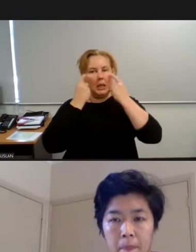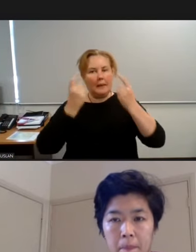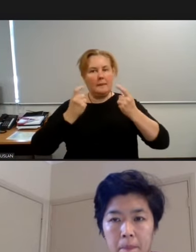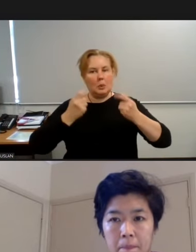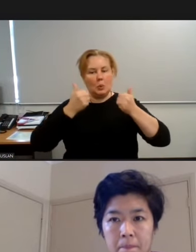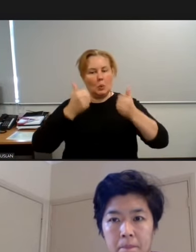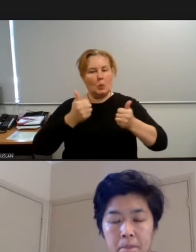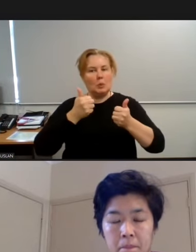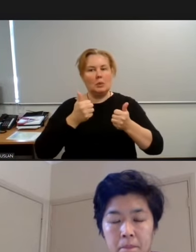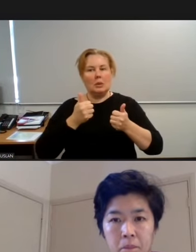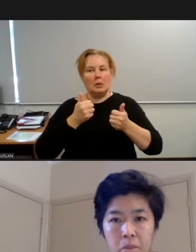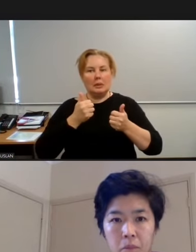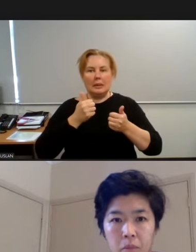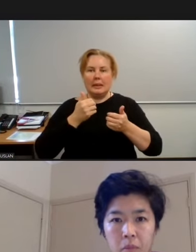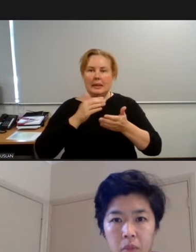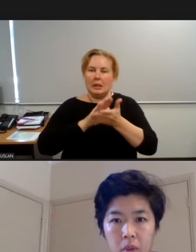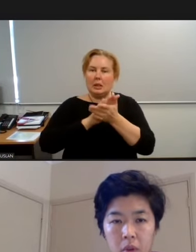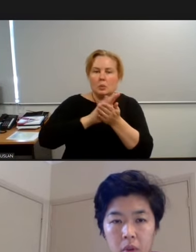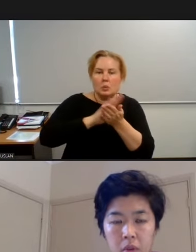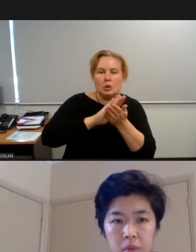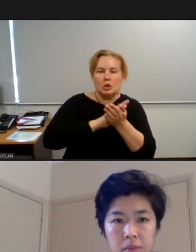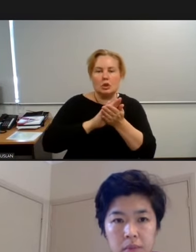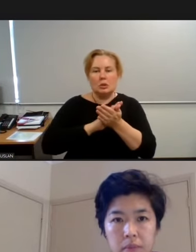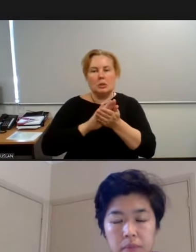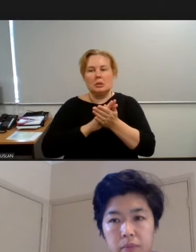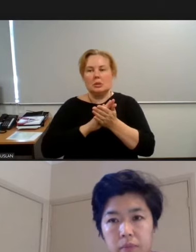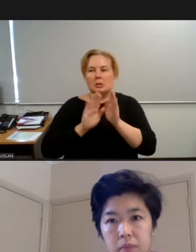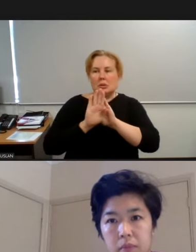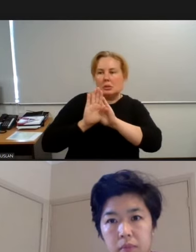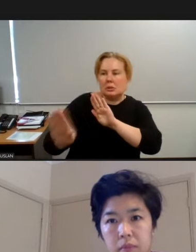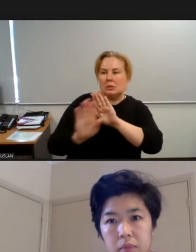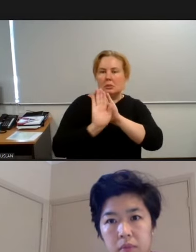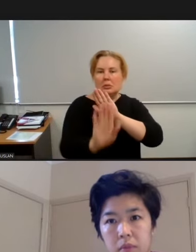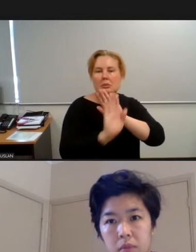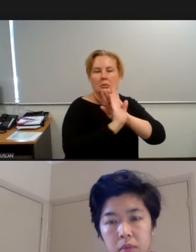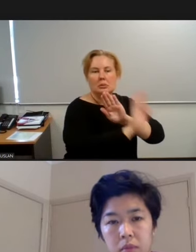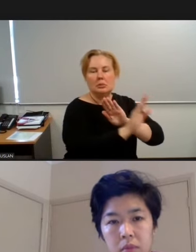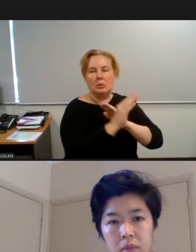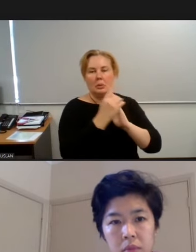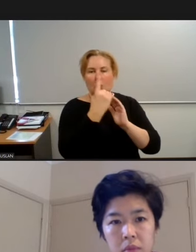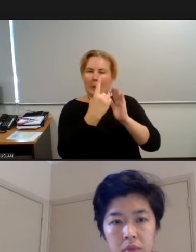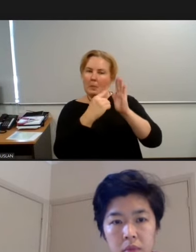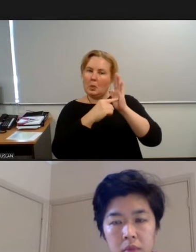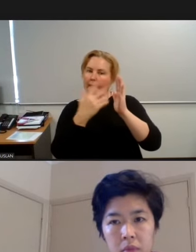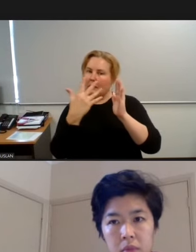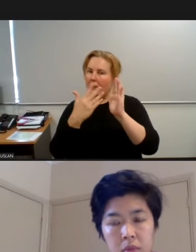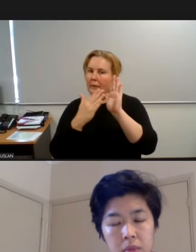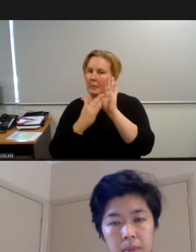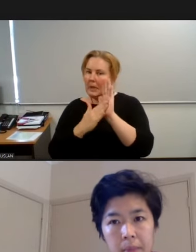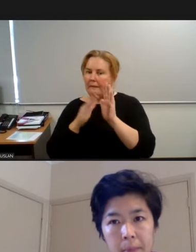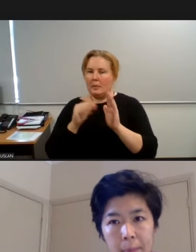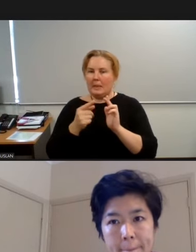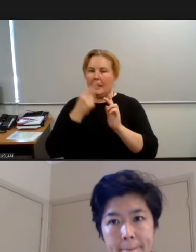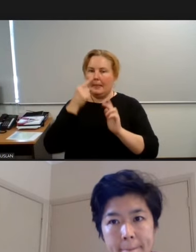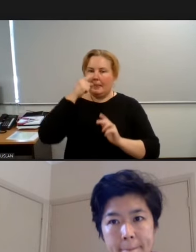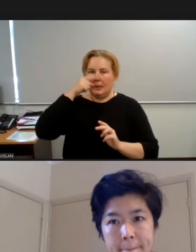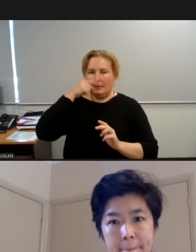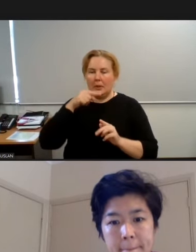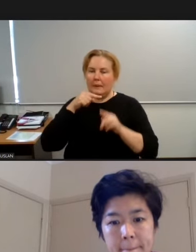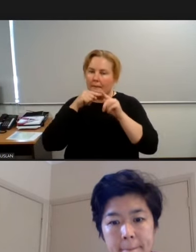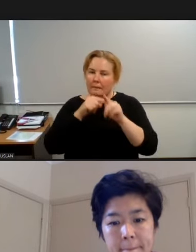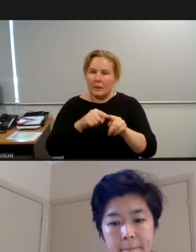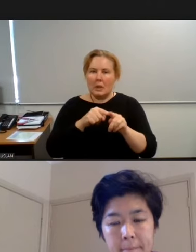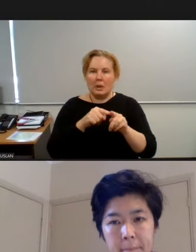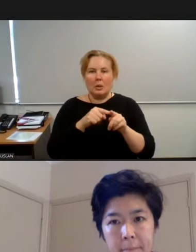good hygiene, physical distancing of at least 1.5 metres from others, and following the